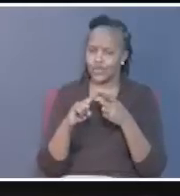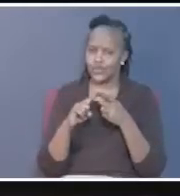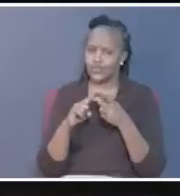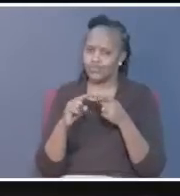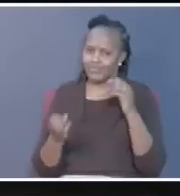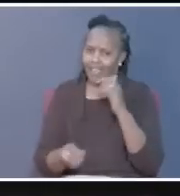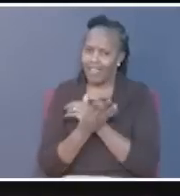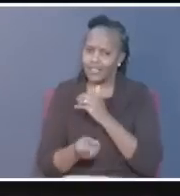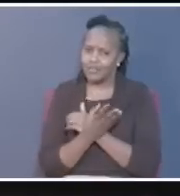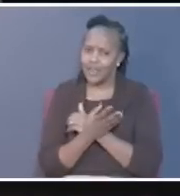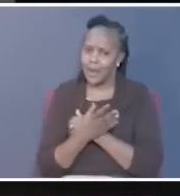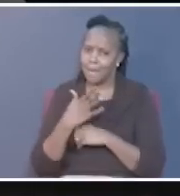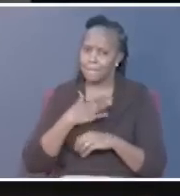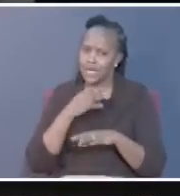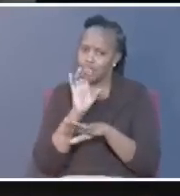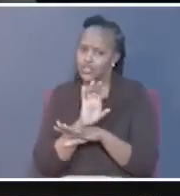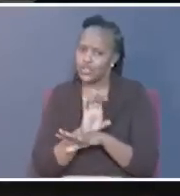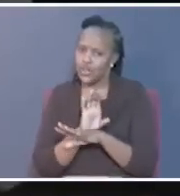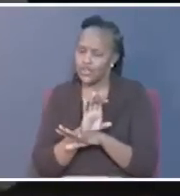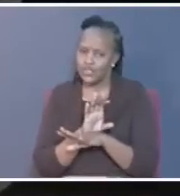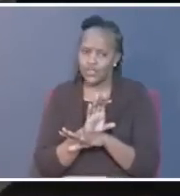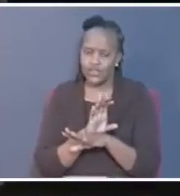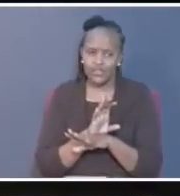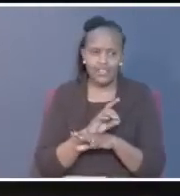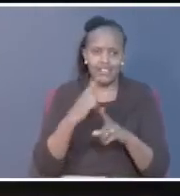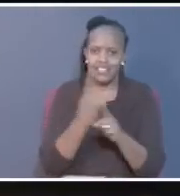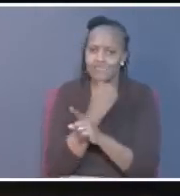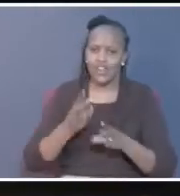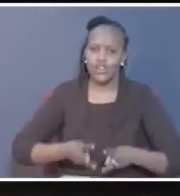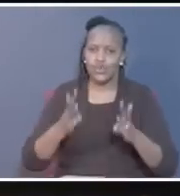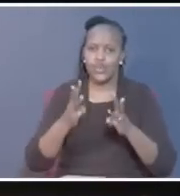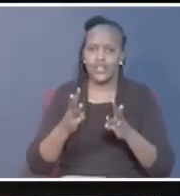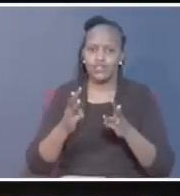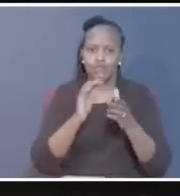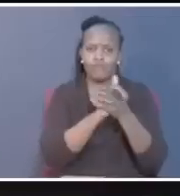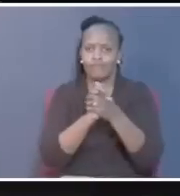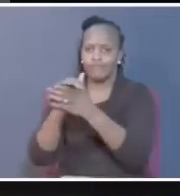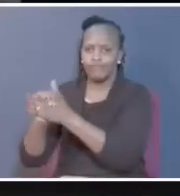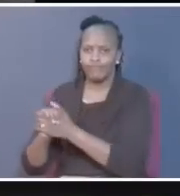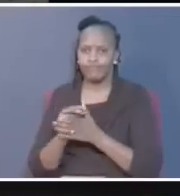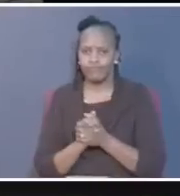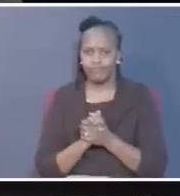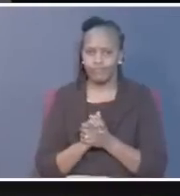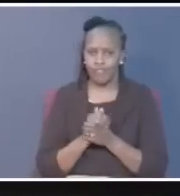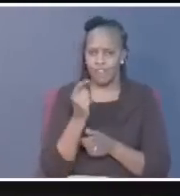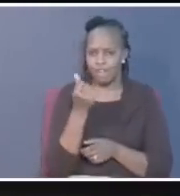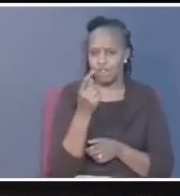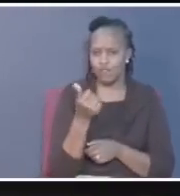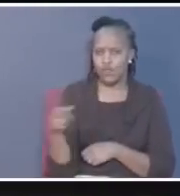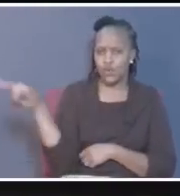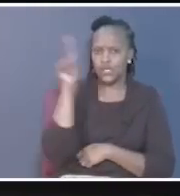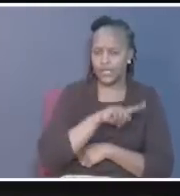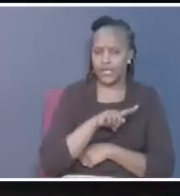our congregation alternative ways of exchanging greetings. This was just a couple of days after the